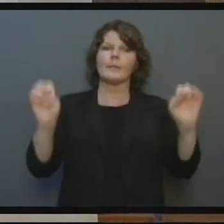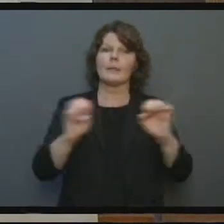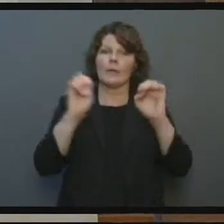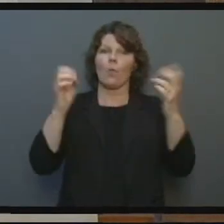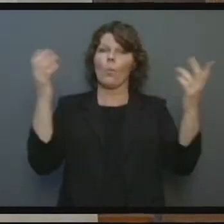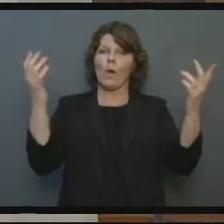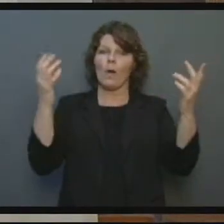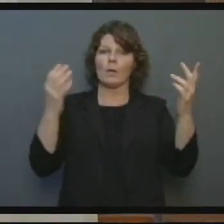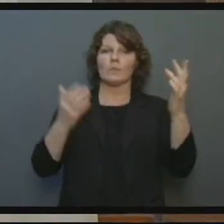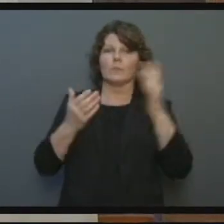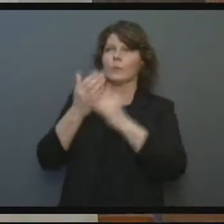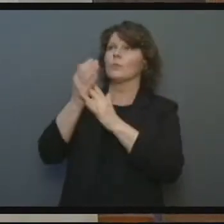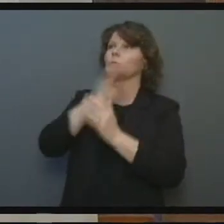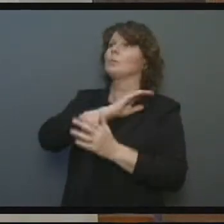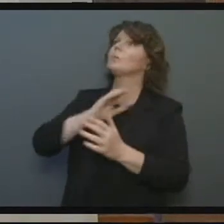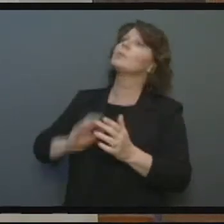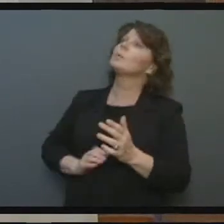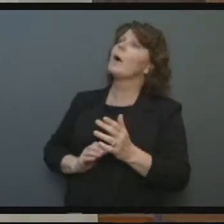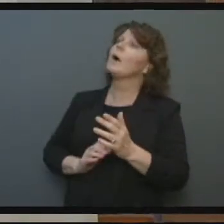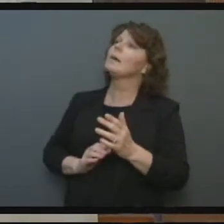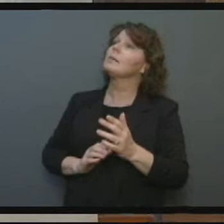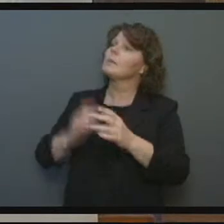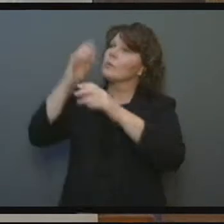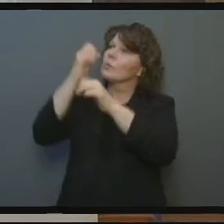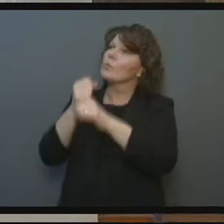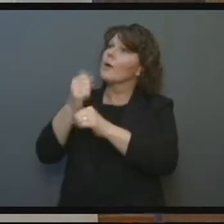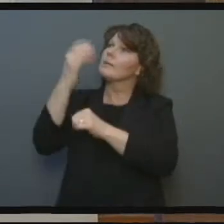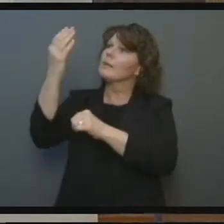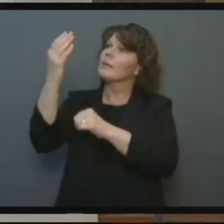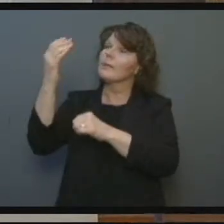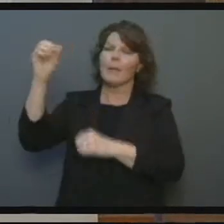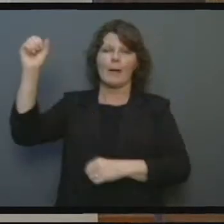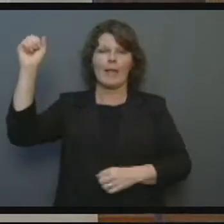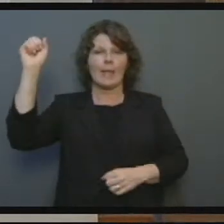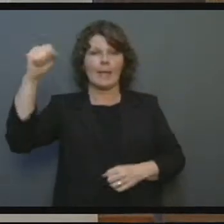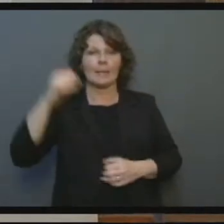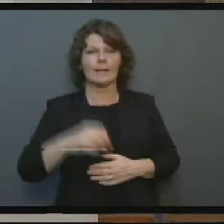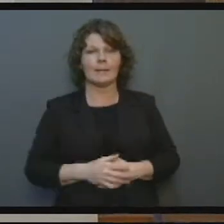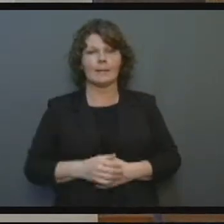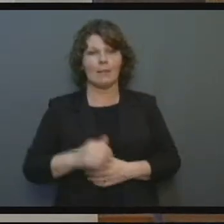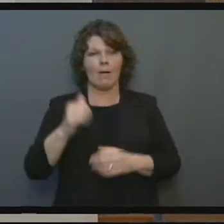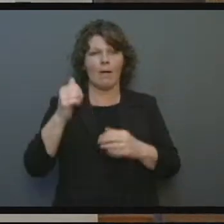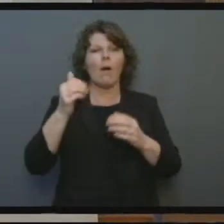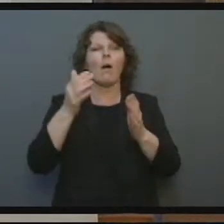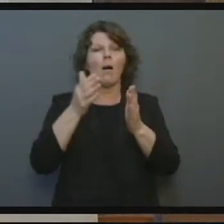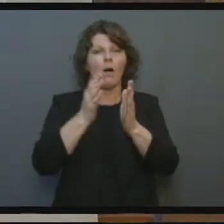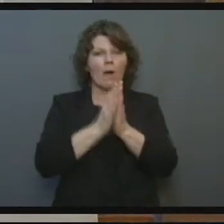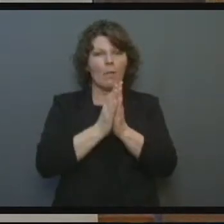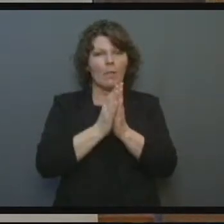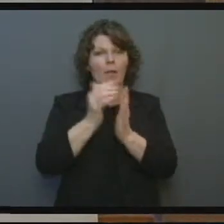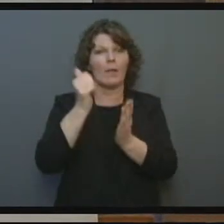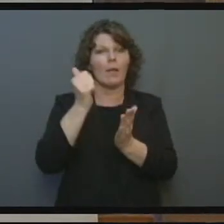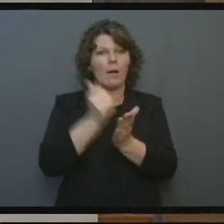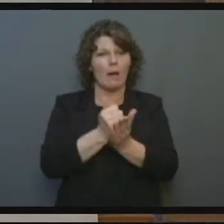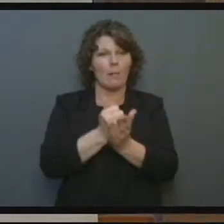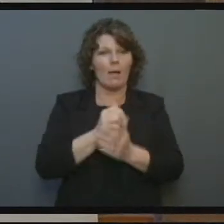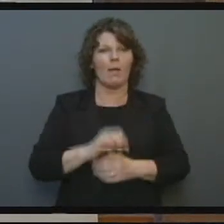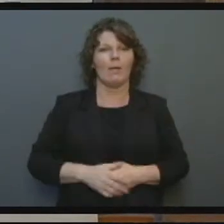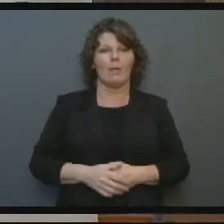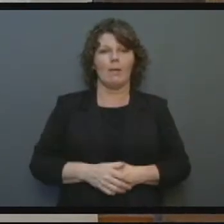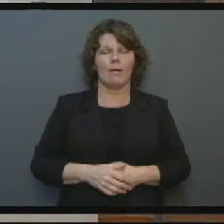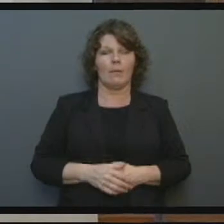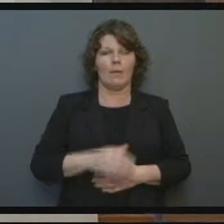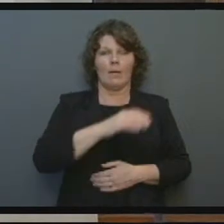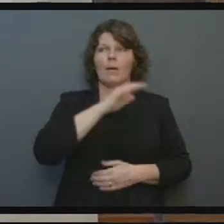in Christ, it is a resounding yes. Amen. Now the peace of God,